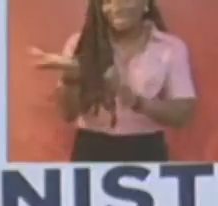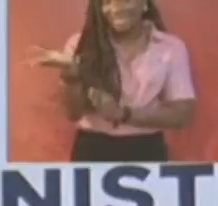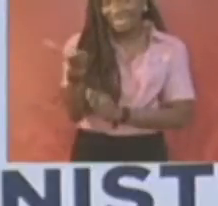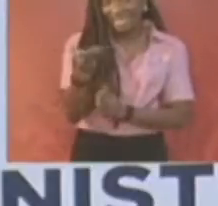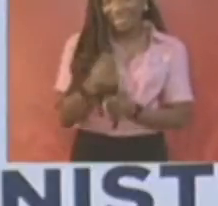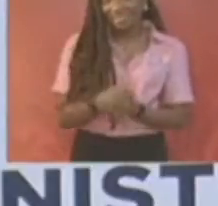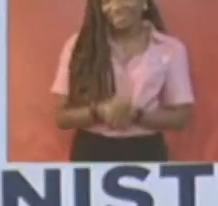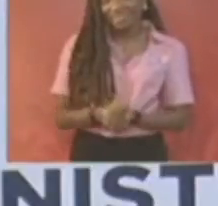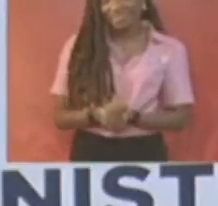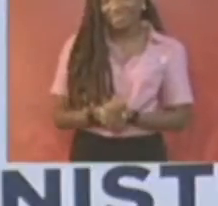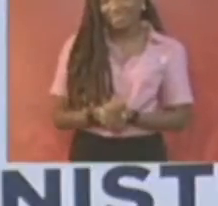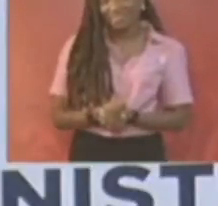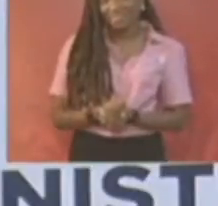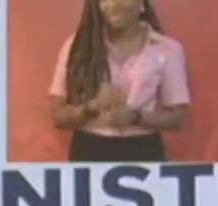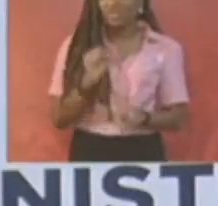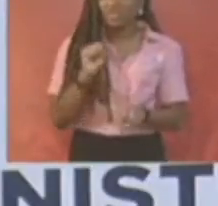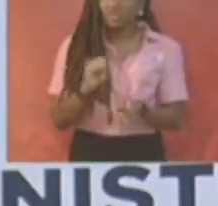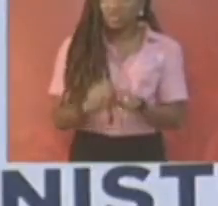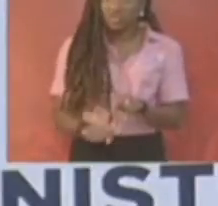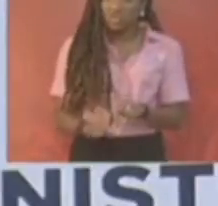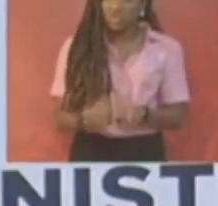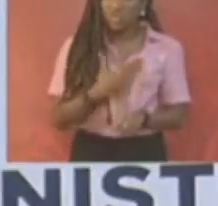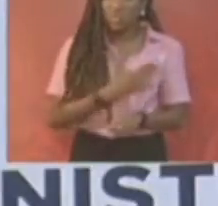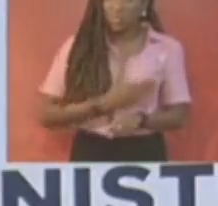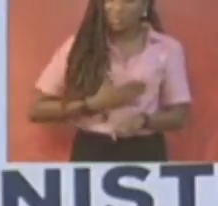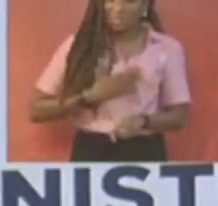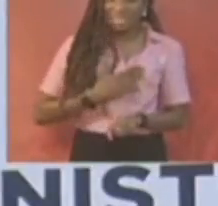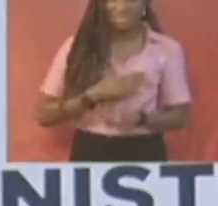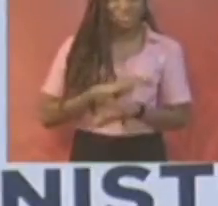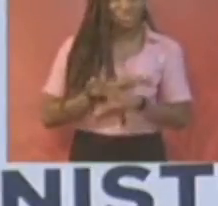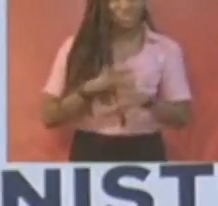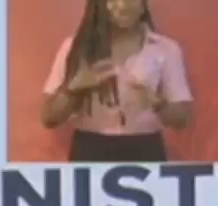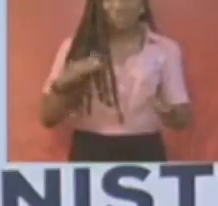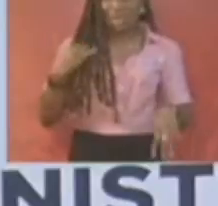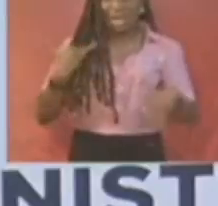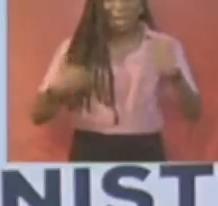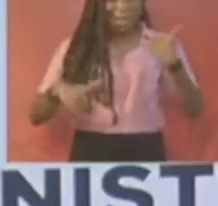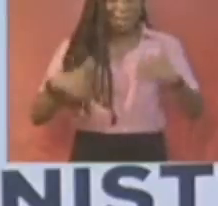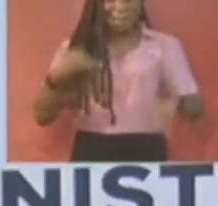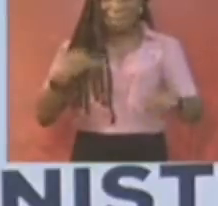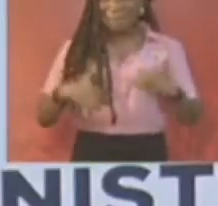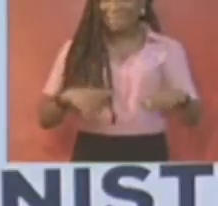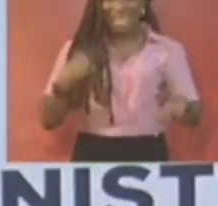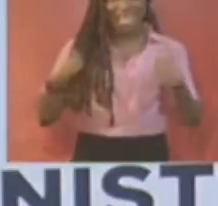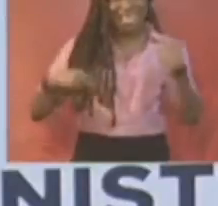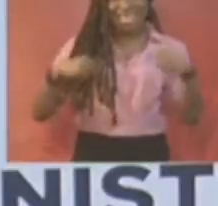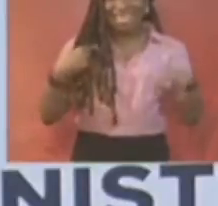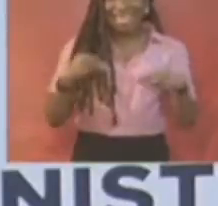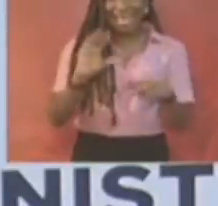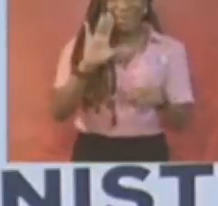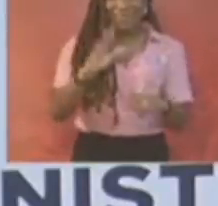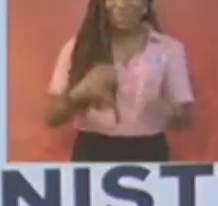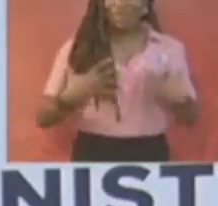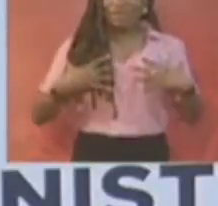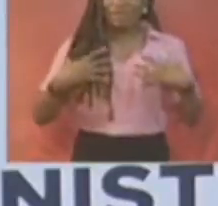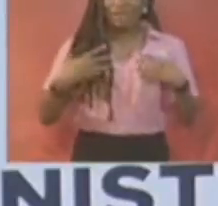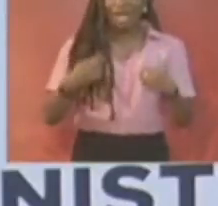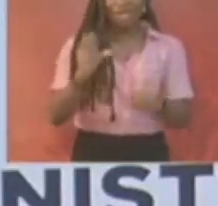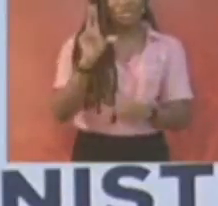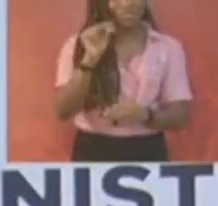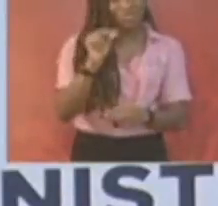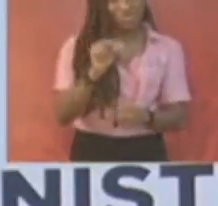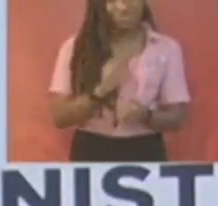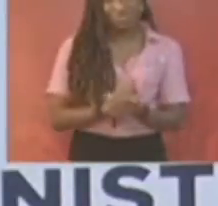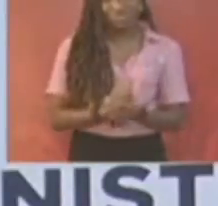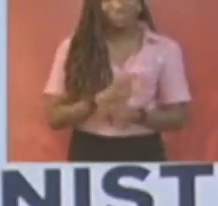yourself. So we'd rather not play Corona roulette. This is not the time to play this game. This is the time to try to reduce risk to the greatest